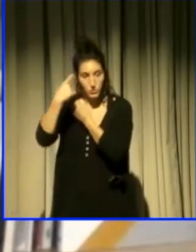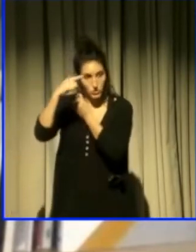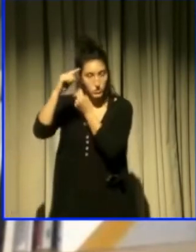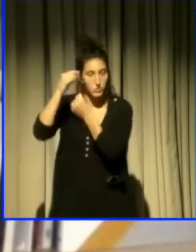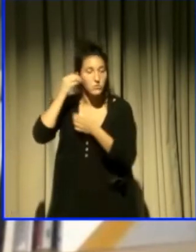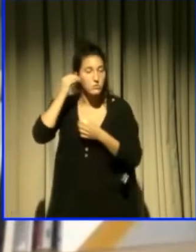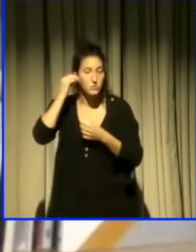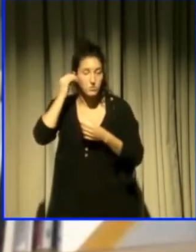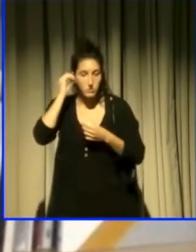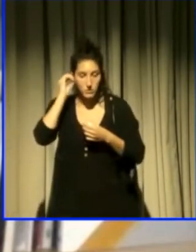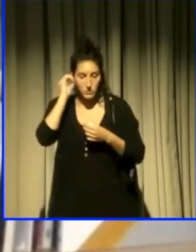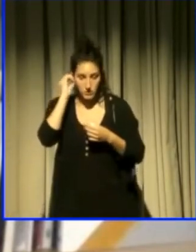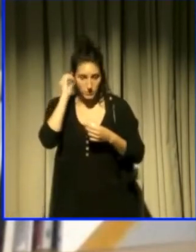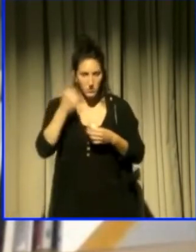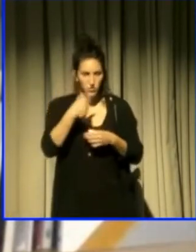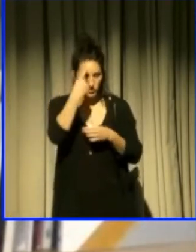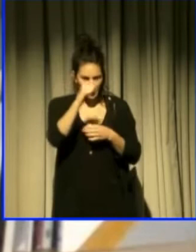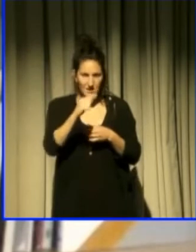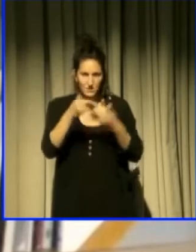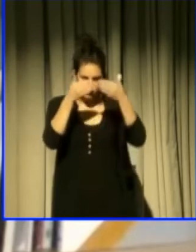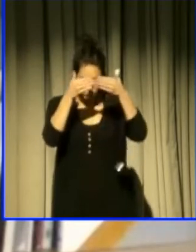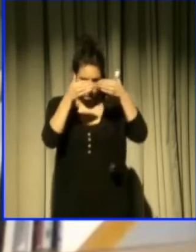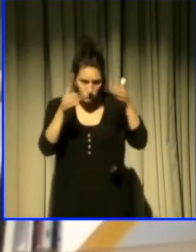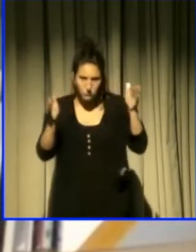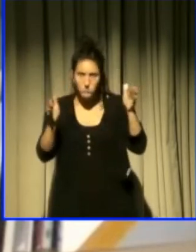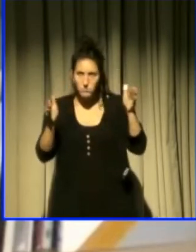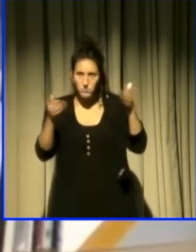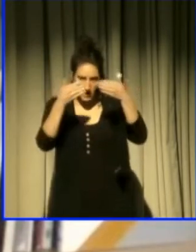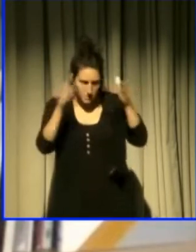you into your research and into your activities